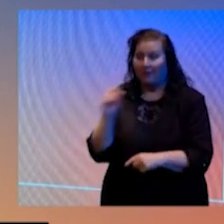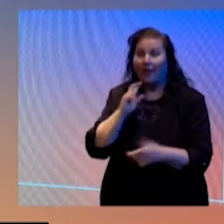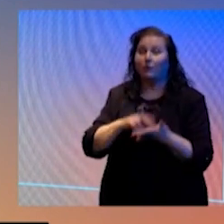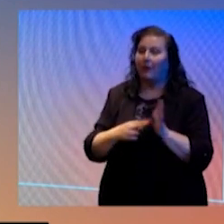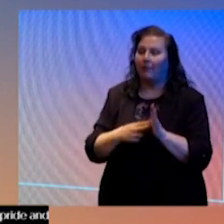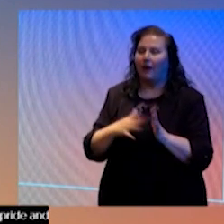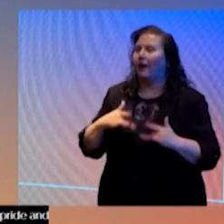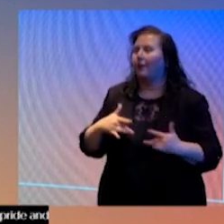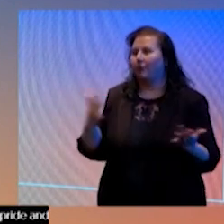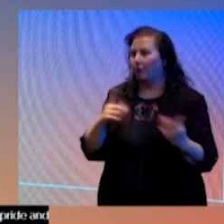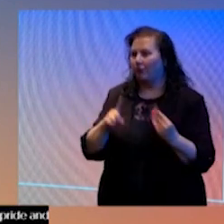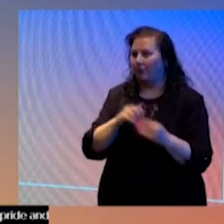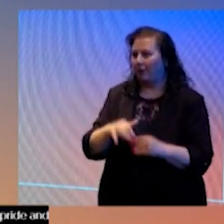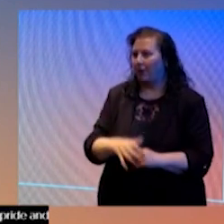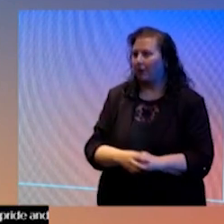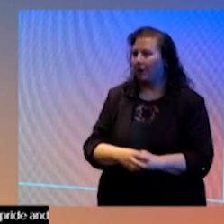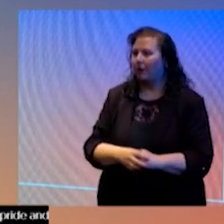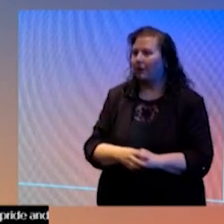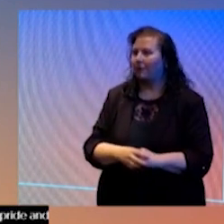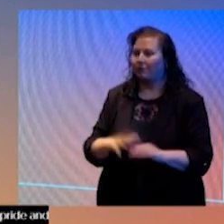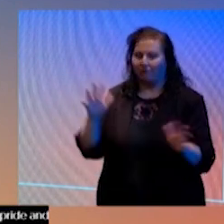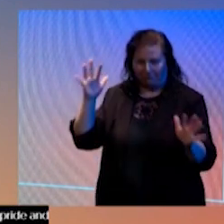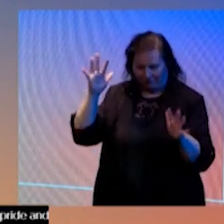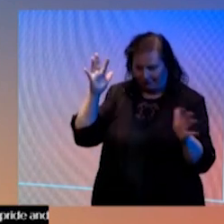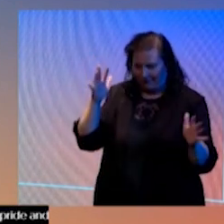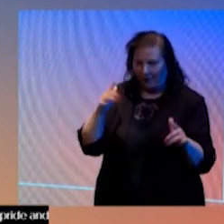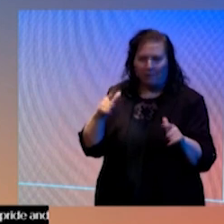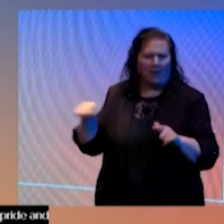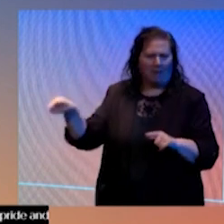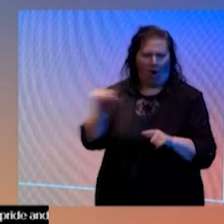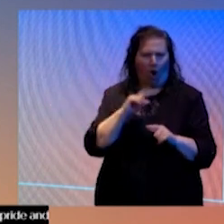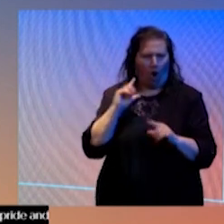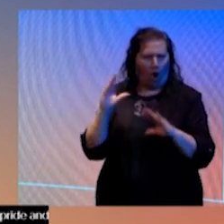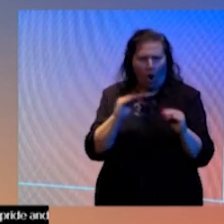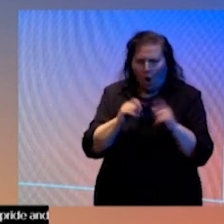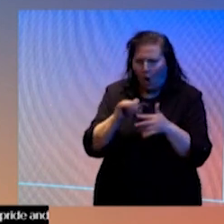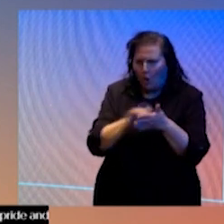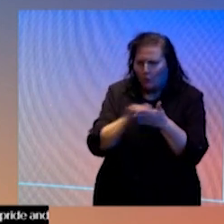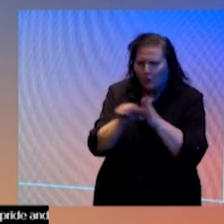so excited about this. People are talking about this all over the world.